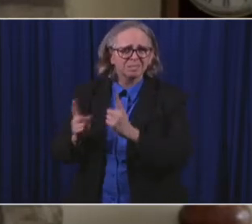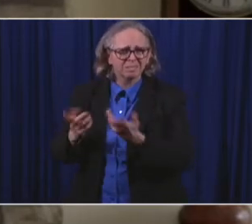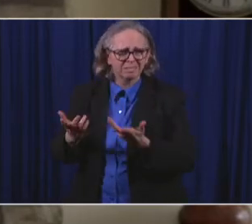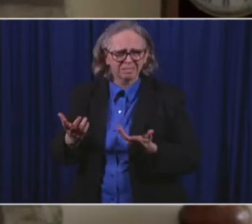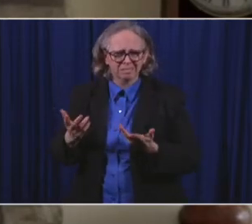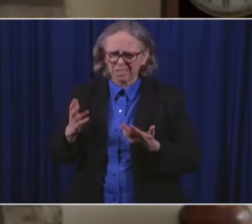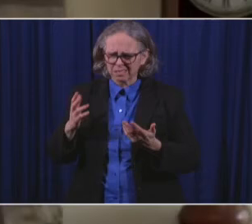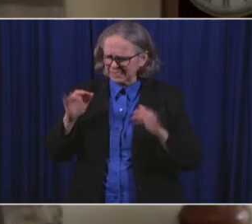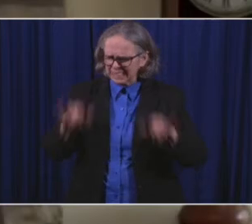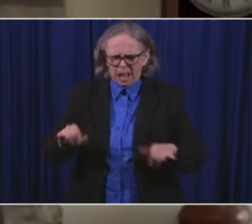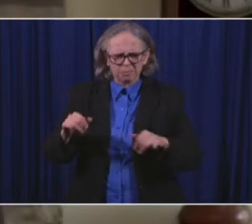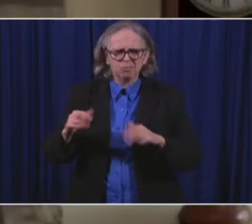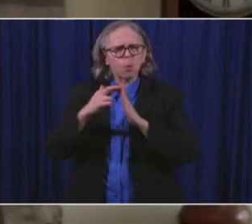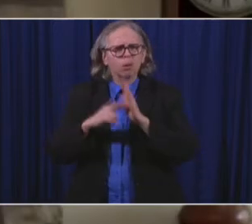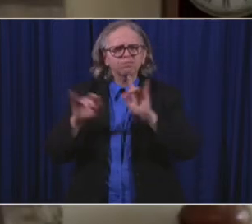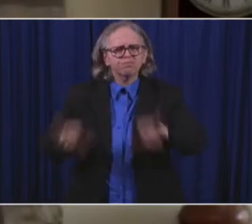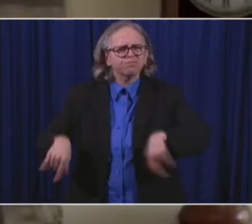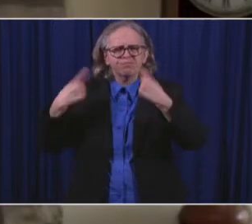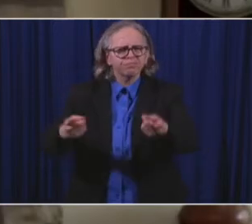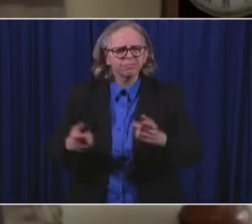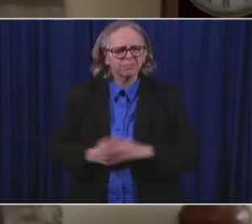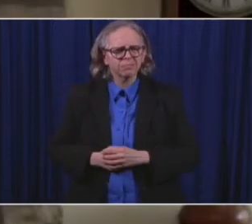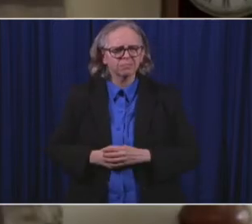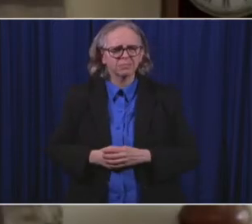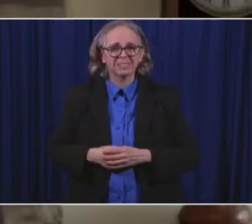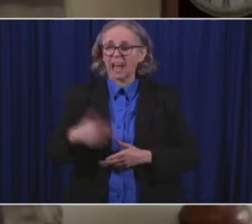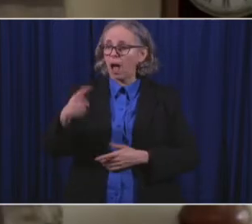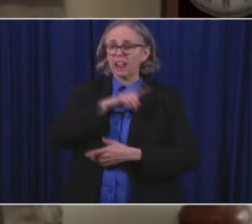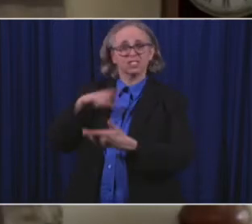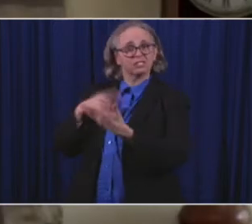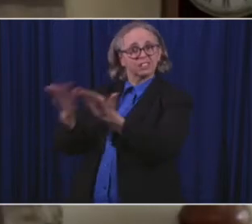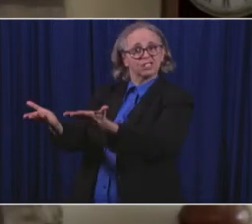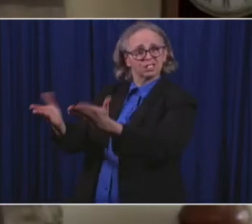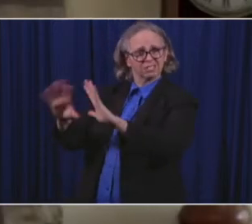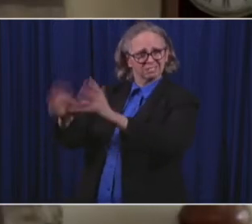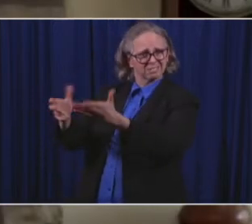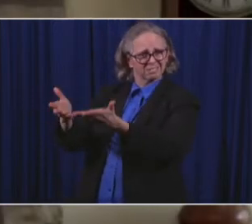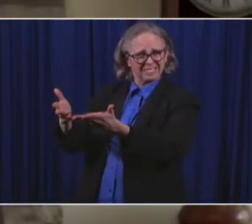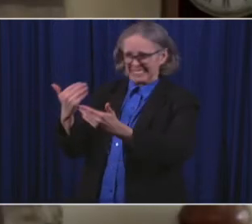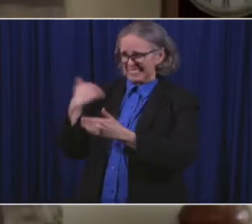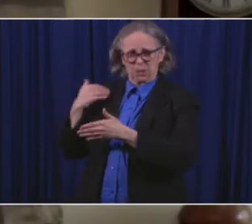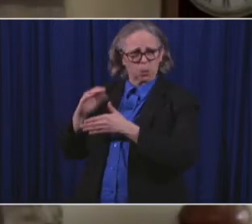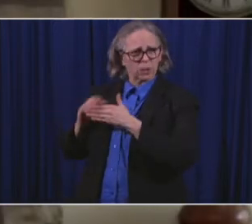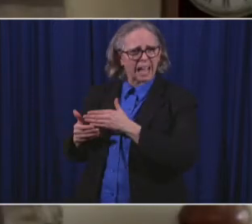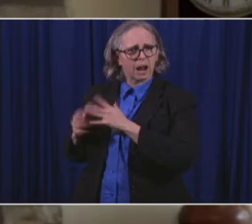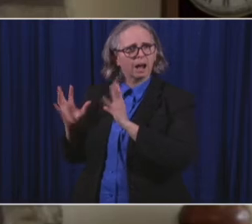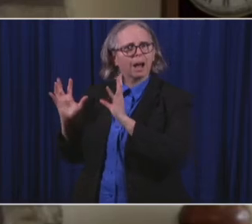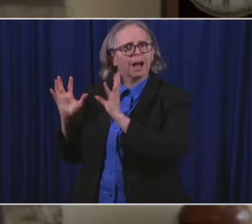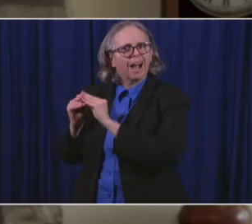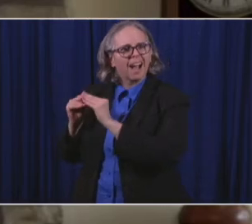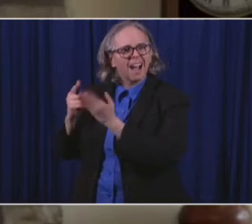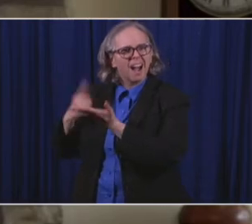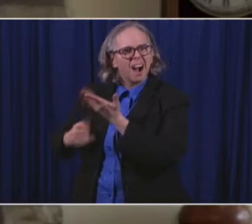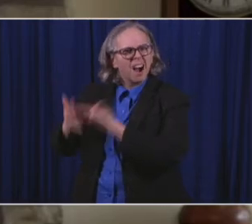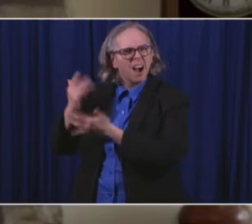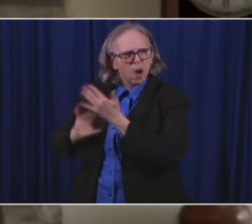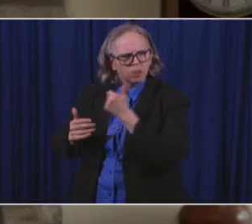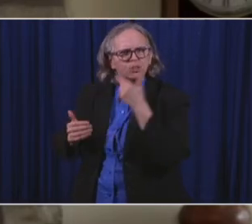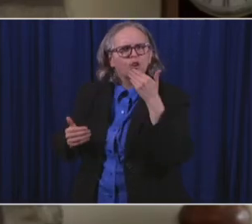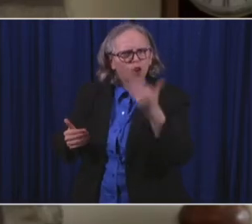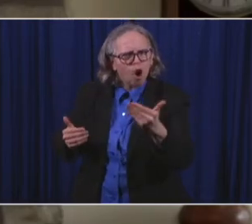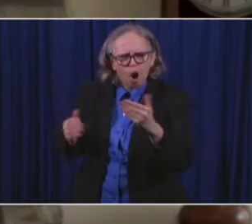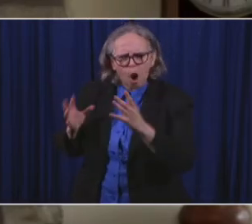Speaking of the members of the General Assembly, we had a good call, I think, this weekend with the leadership, some of the leadership, giving them a